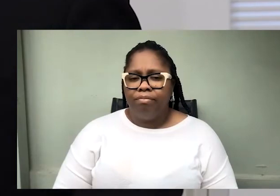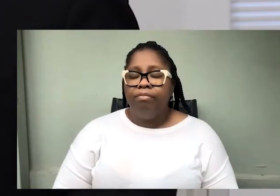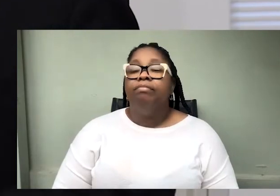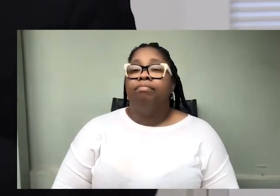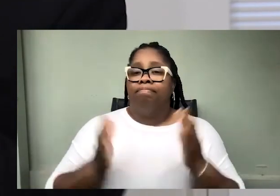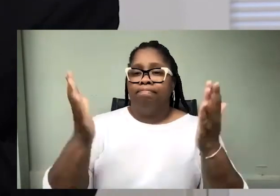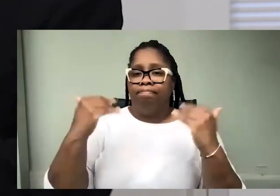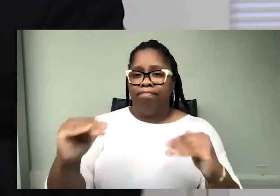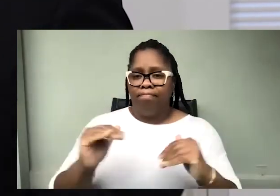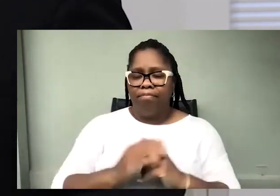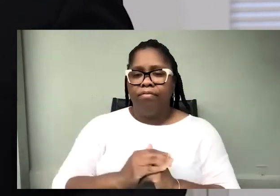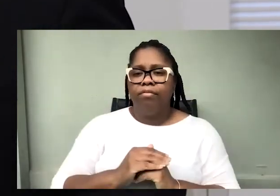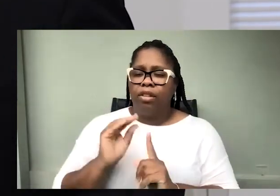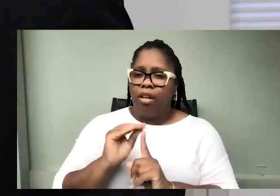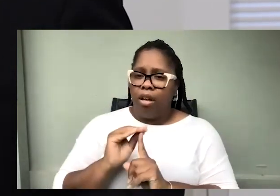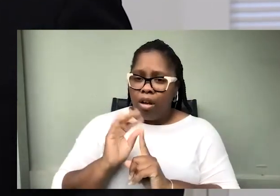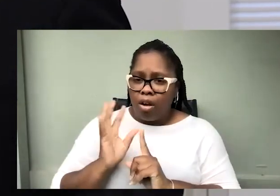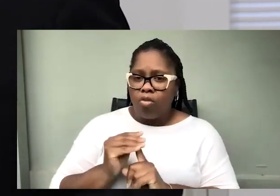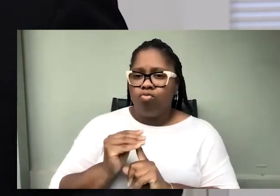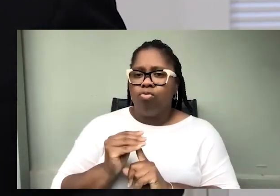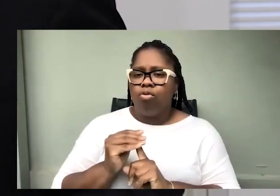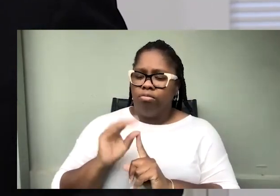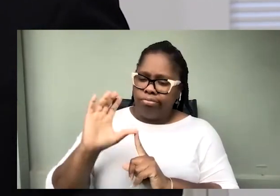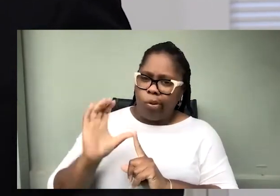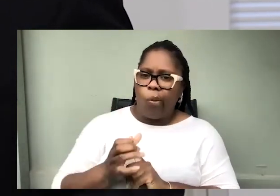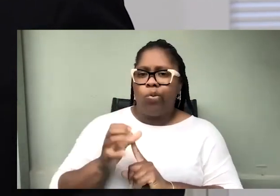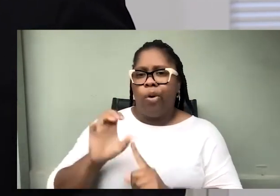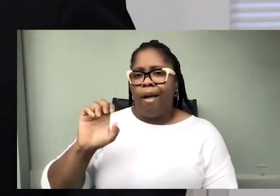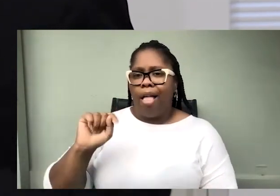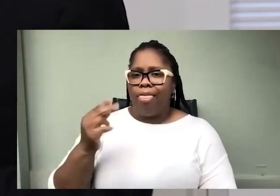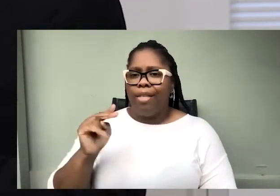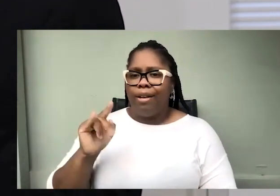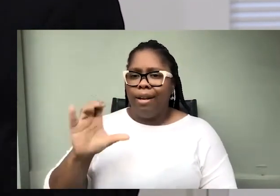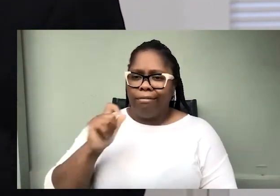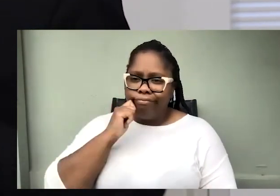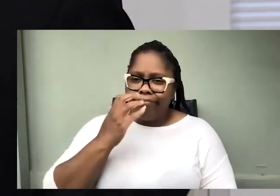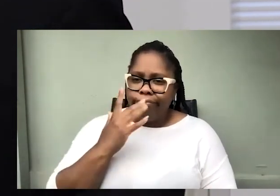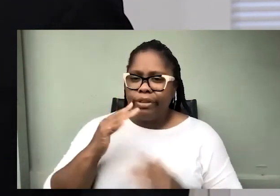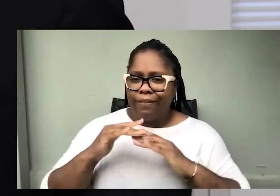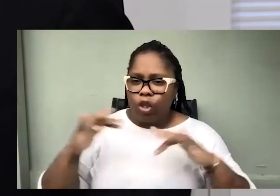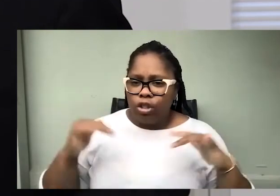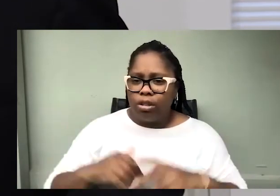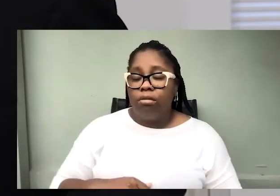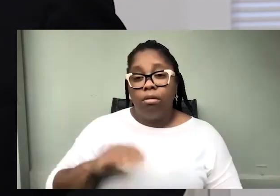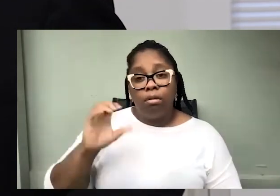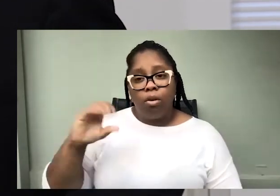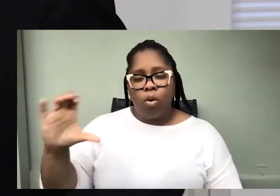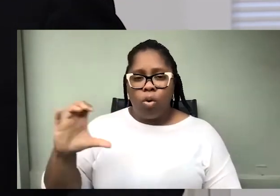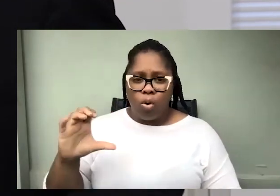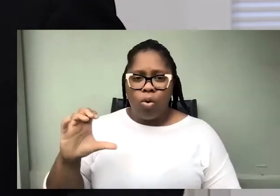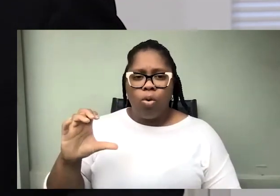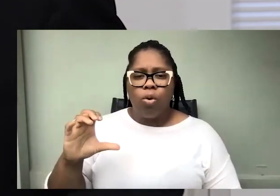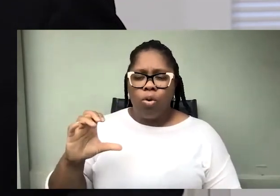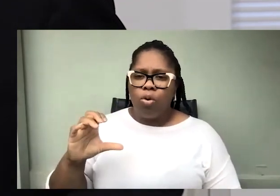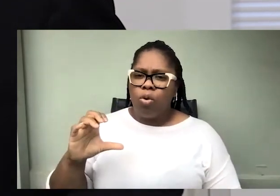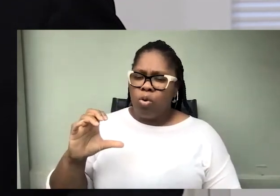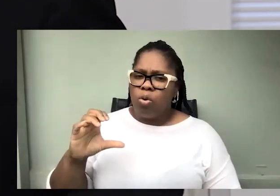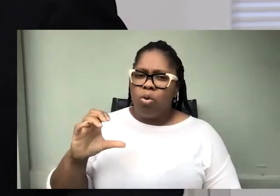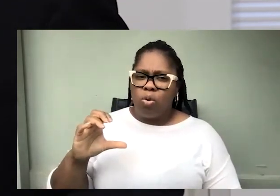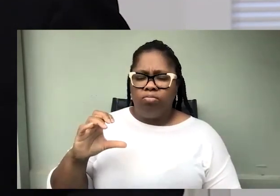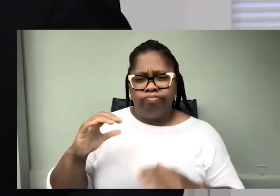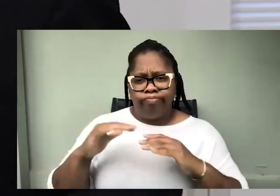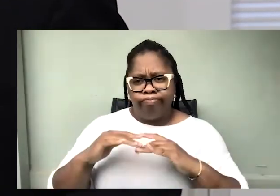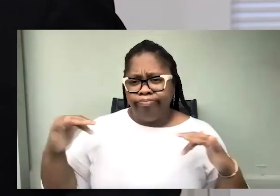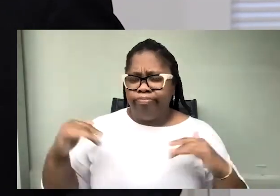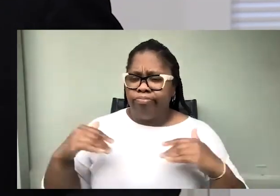Moving into cultural and a little bit of ethnically diverse. As Orange County is more culturally and ethnically